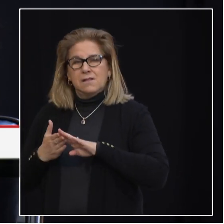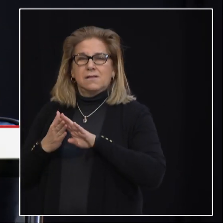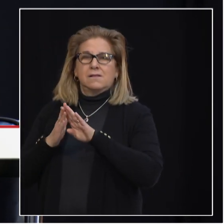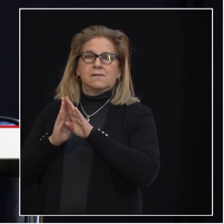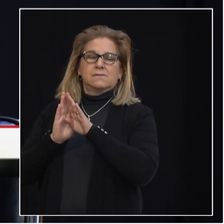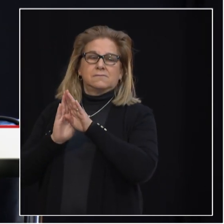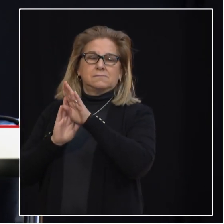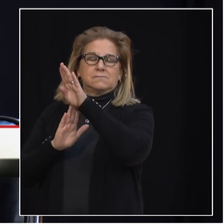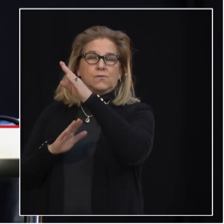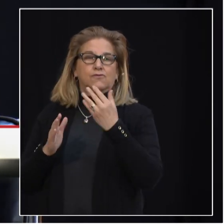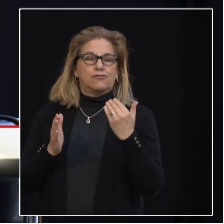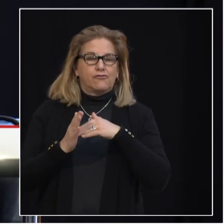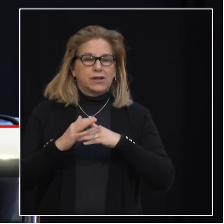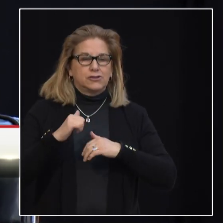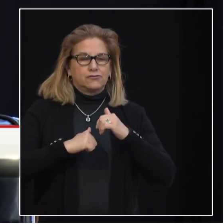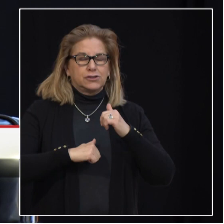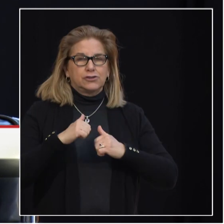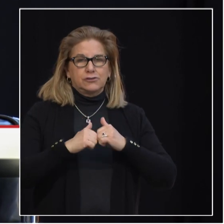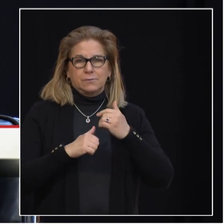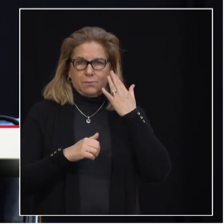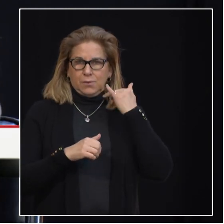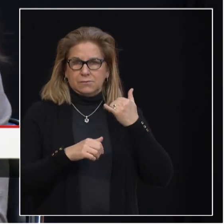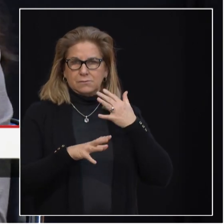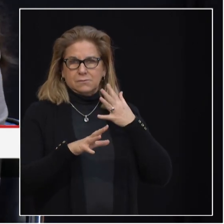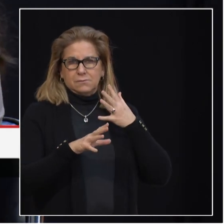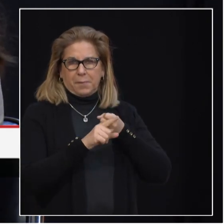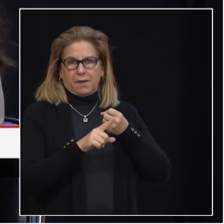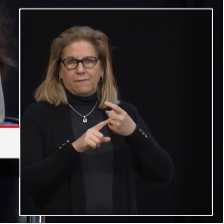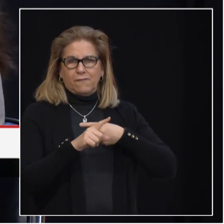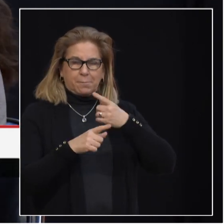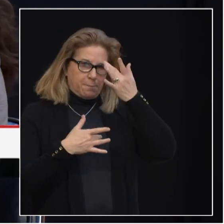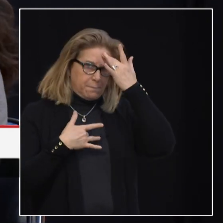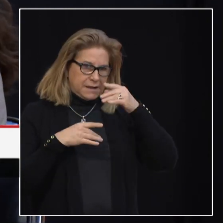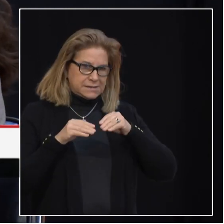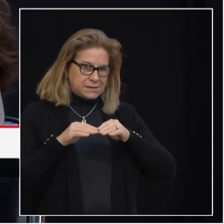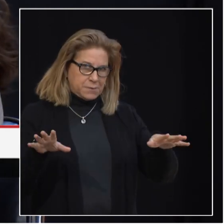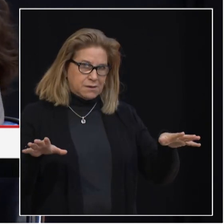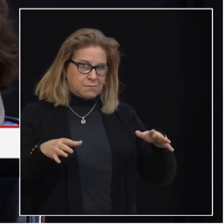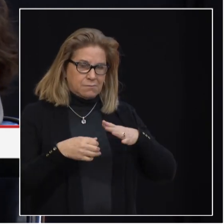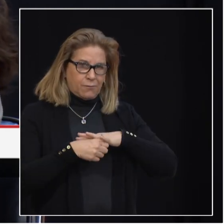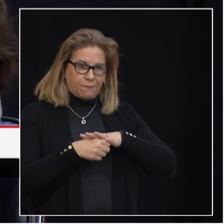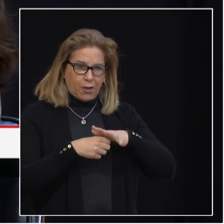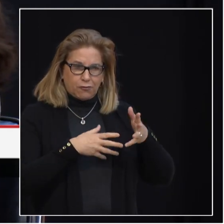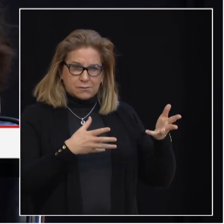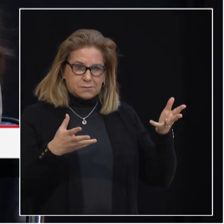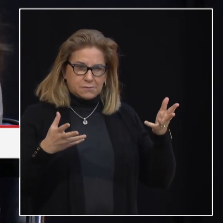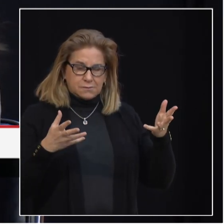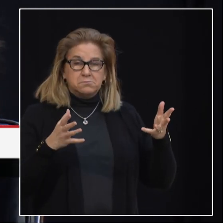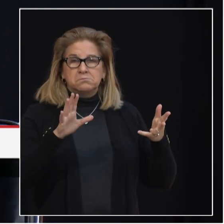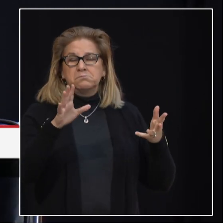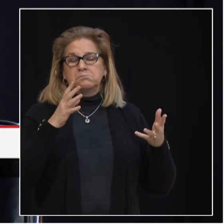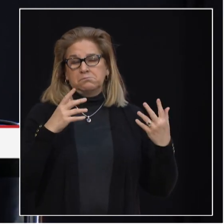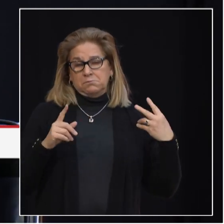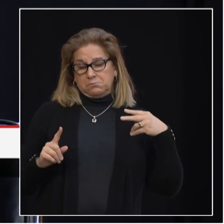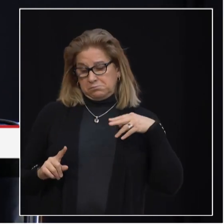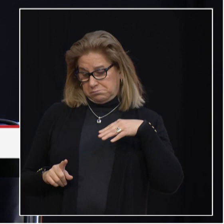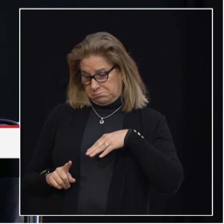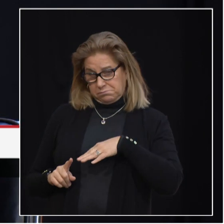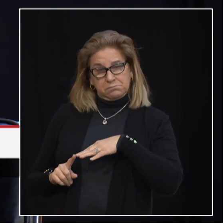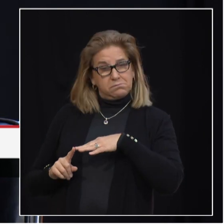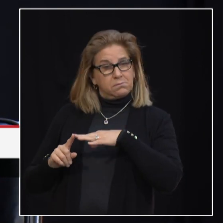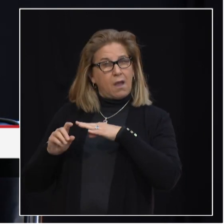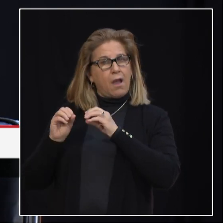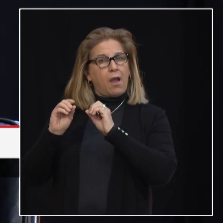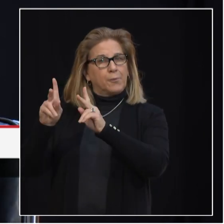pandemic. But I guess the way, these also present opportunities and ways to reimagine